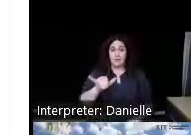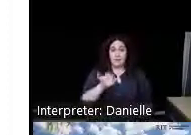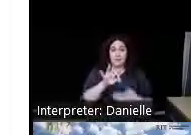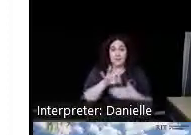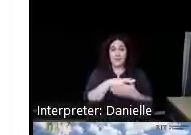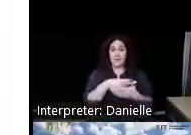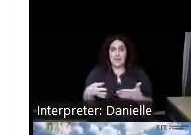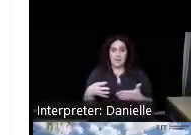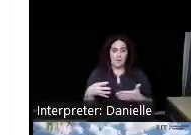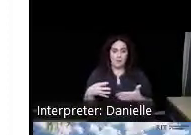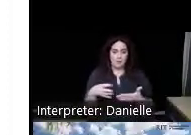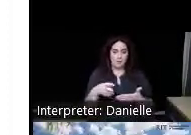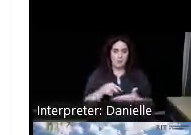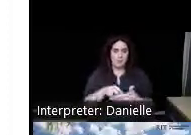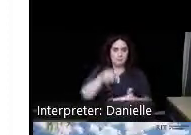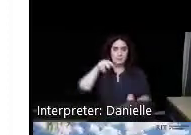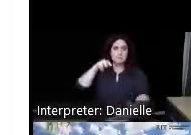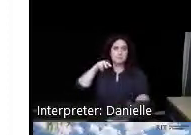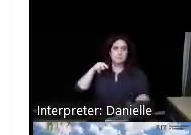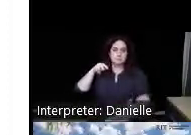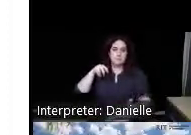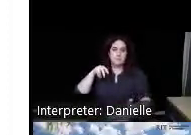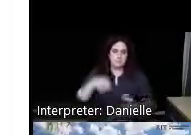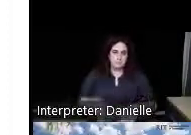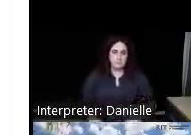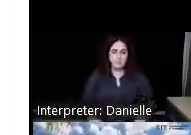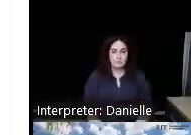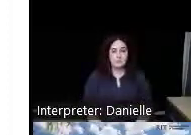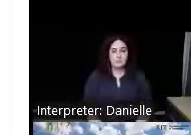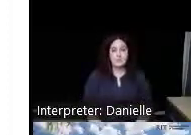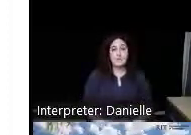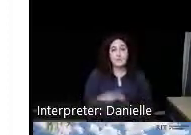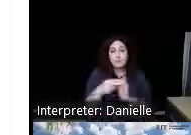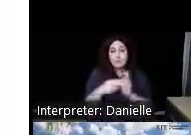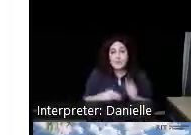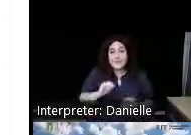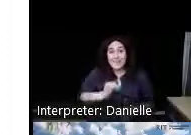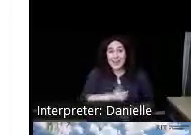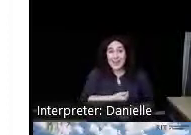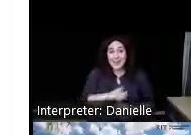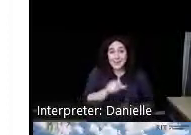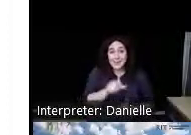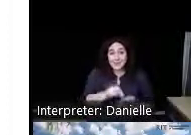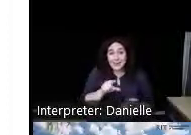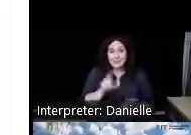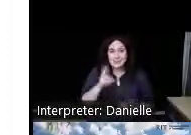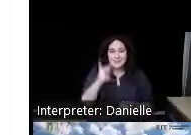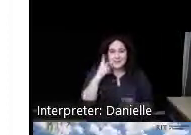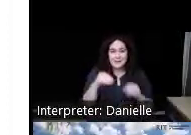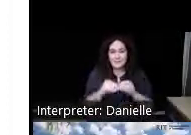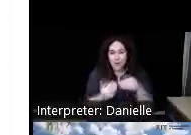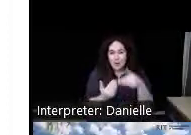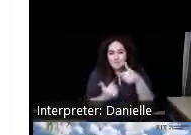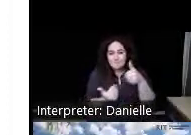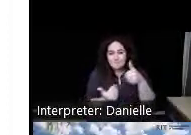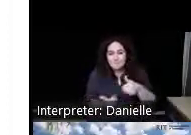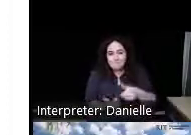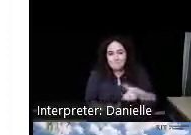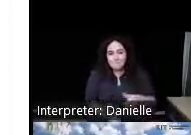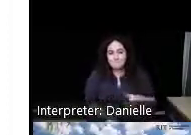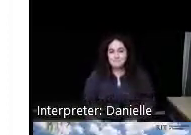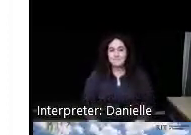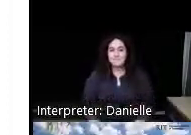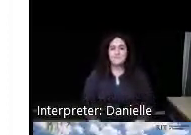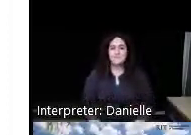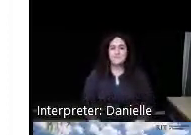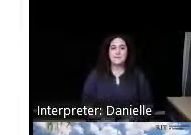if you check out our paper, you'll find a more detailed kind of breakdown of this. We have additional tables that provide a